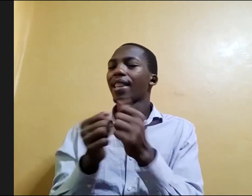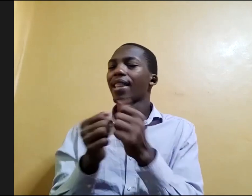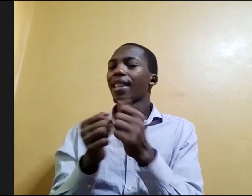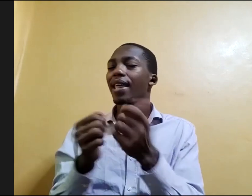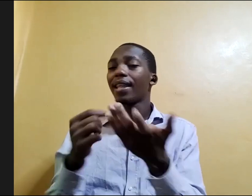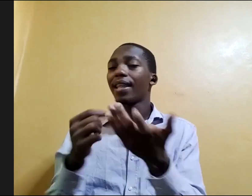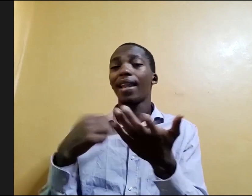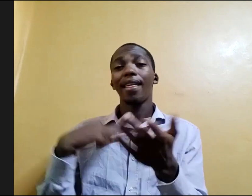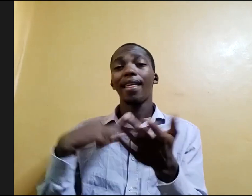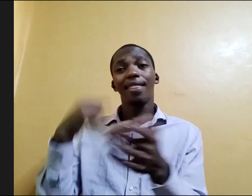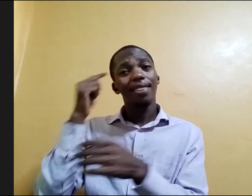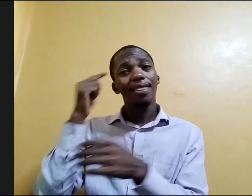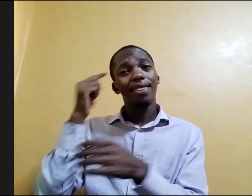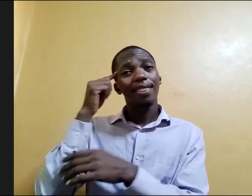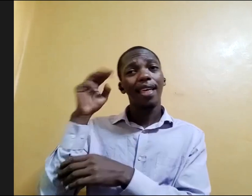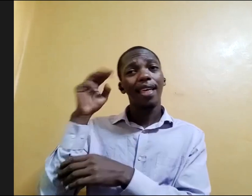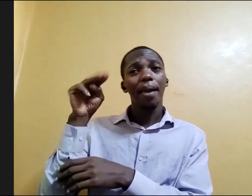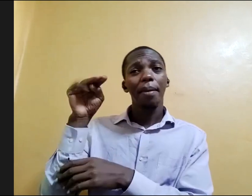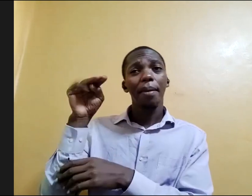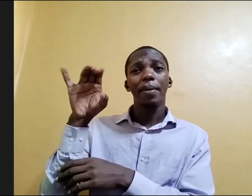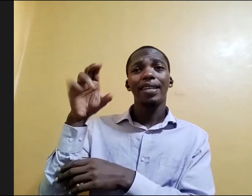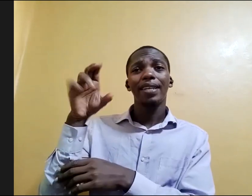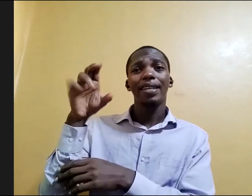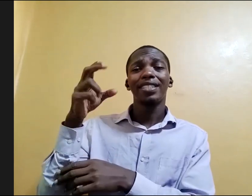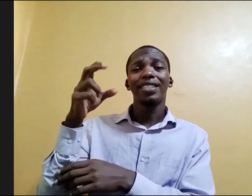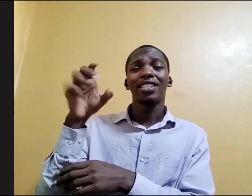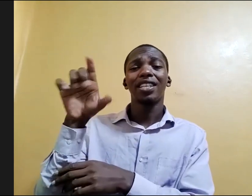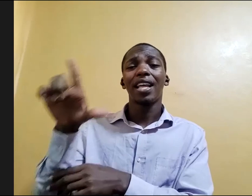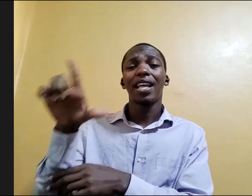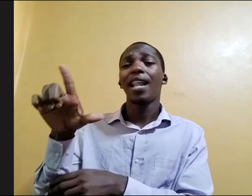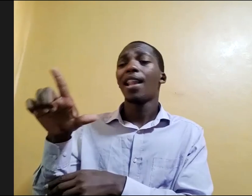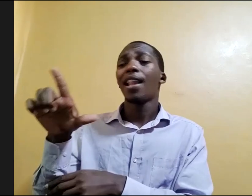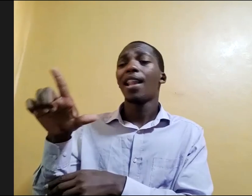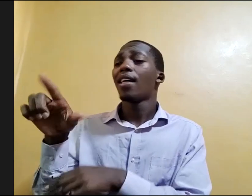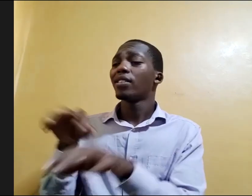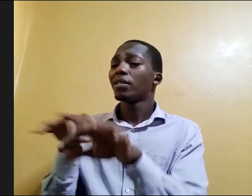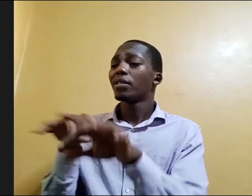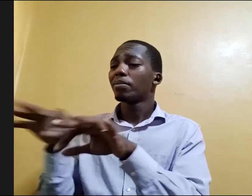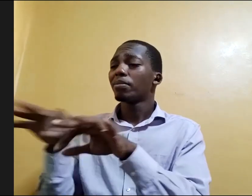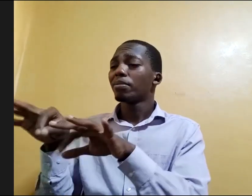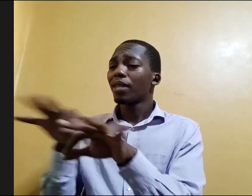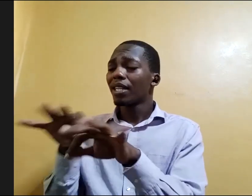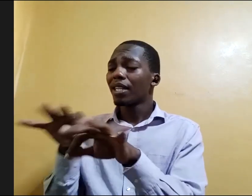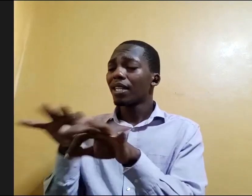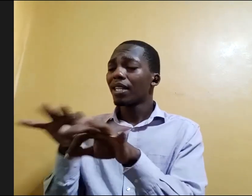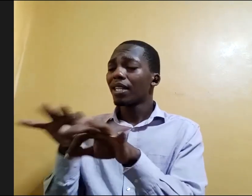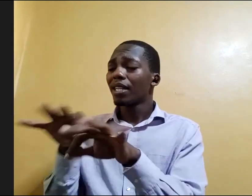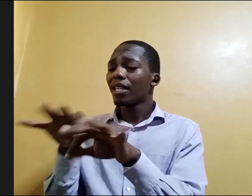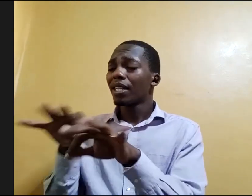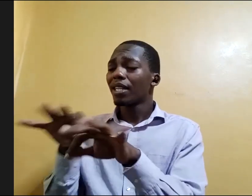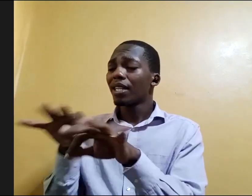to the OCPS secretariat has been by